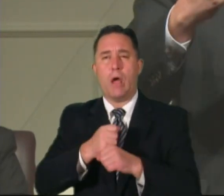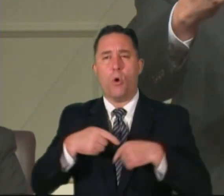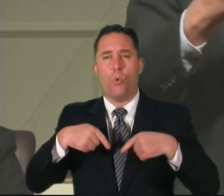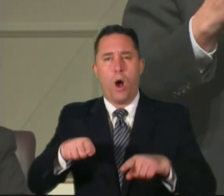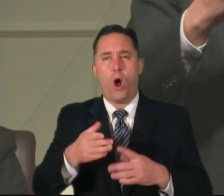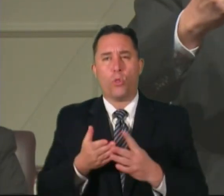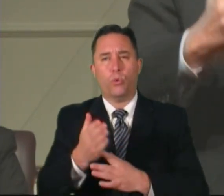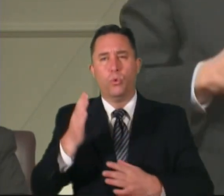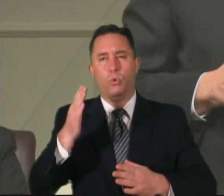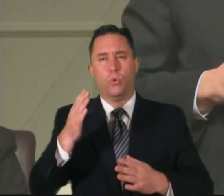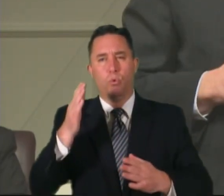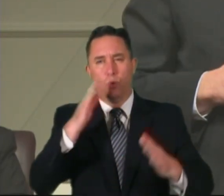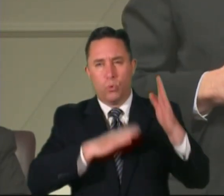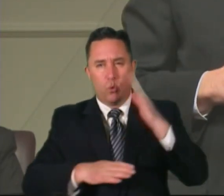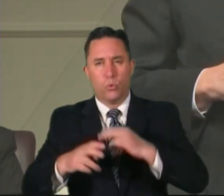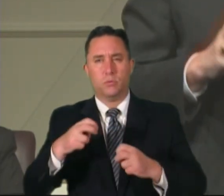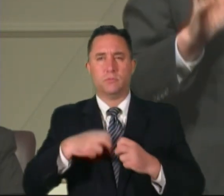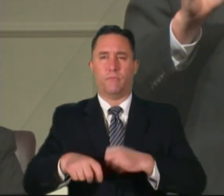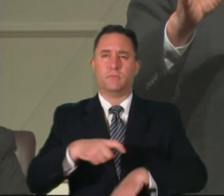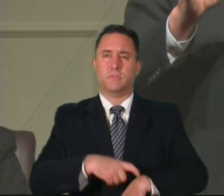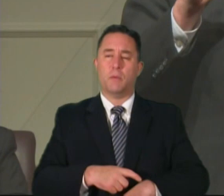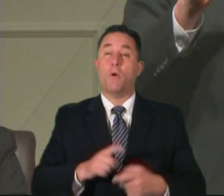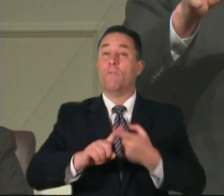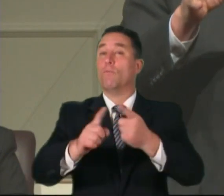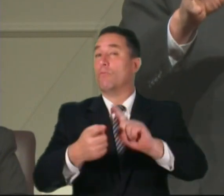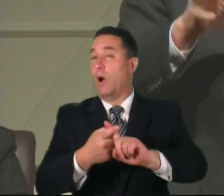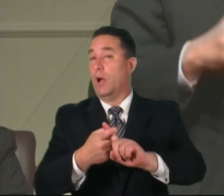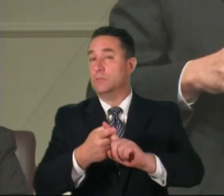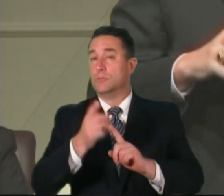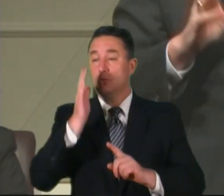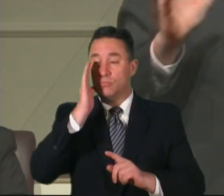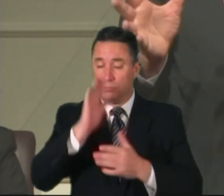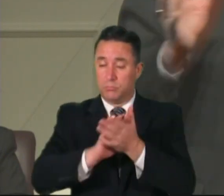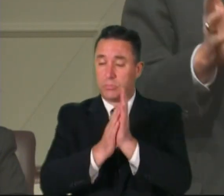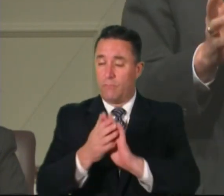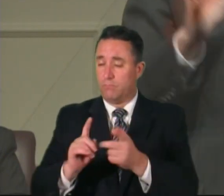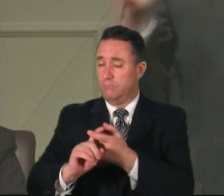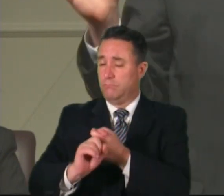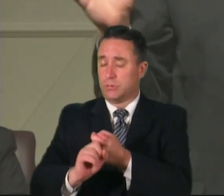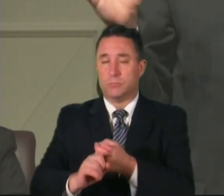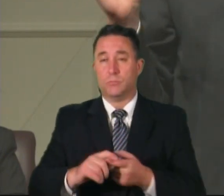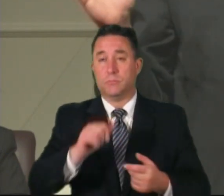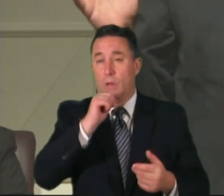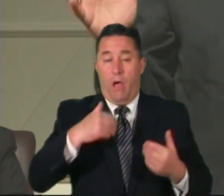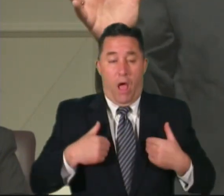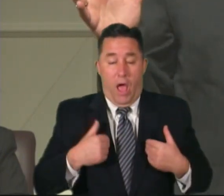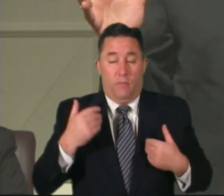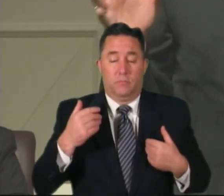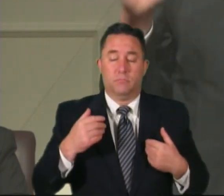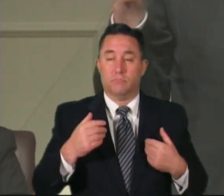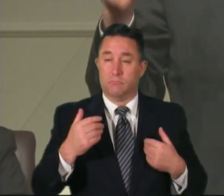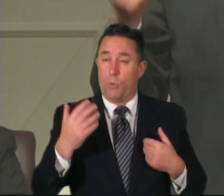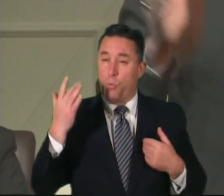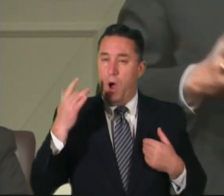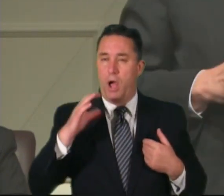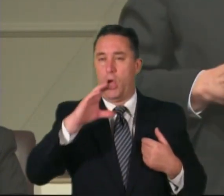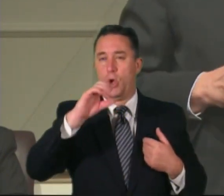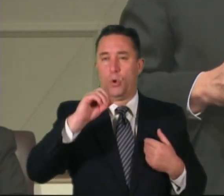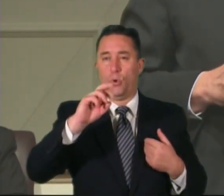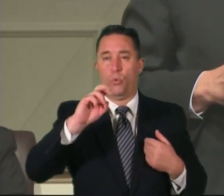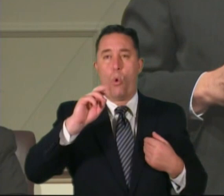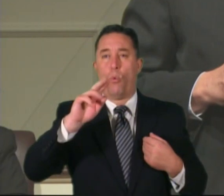go through our difficult times. There's friends that you're going to get that you wouldn't have any other way except for